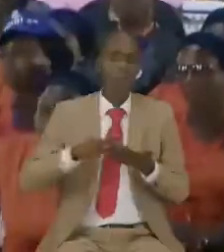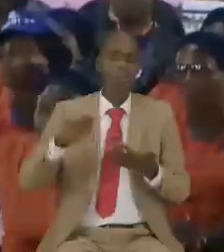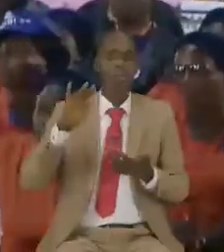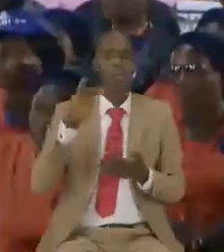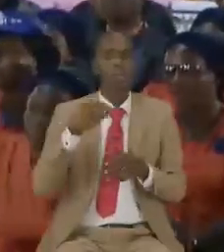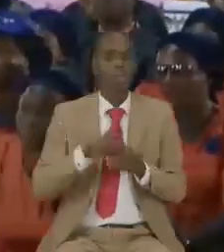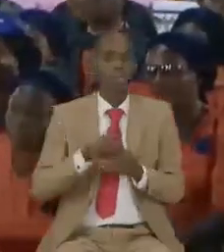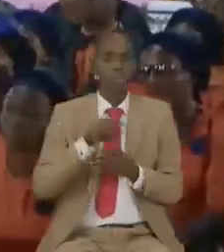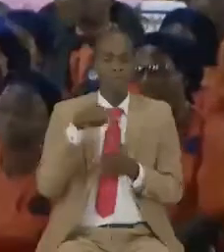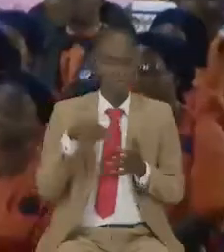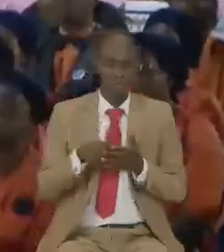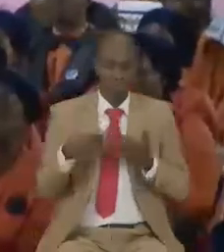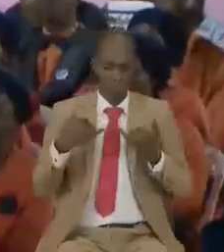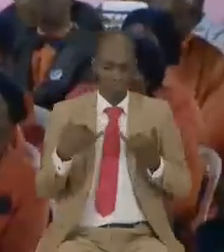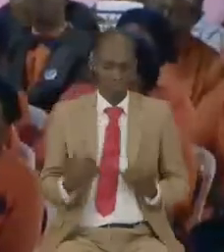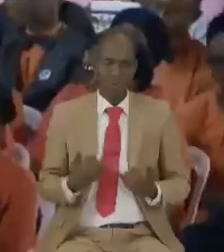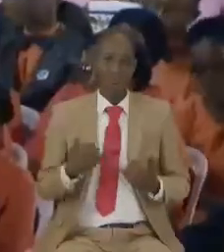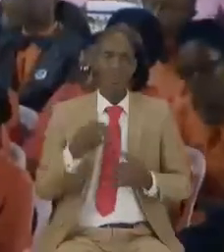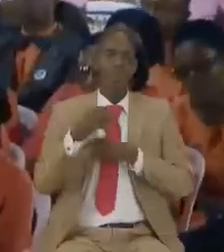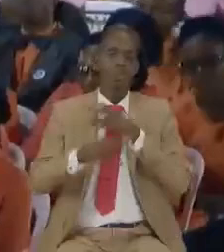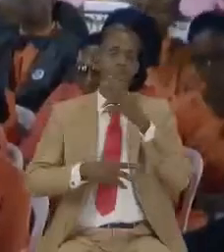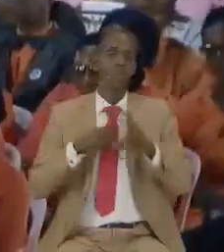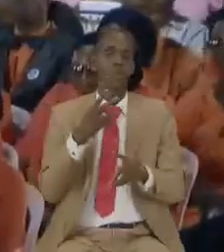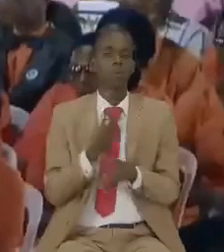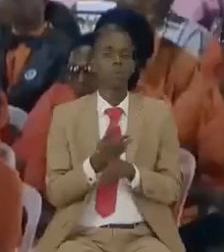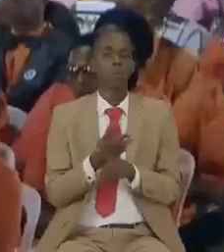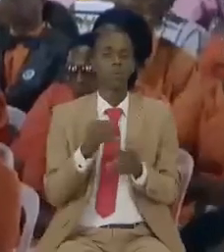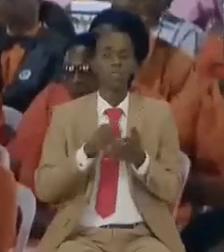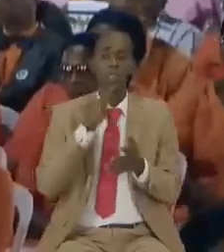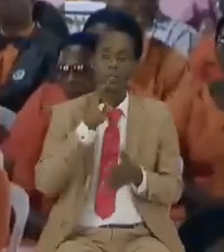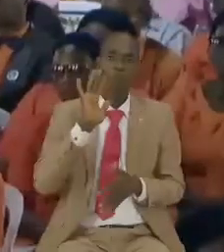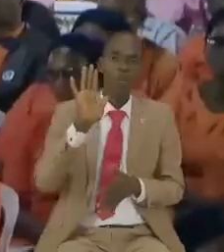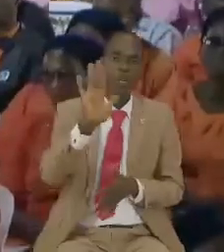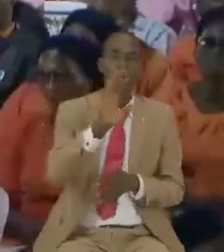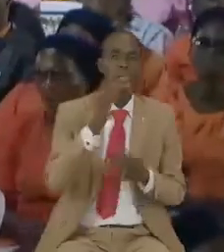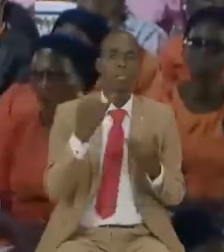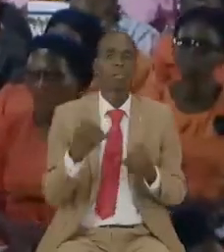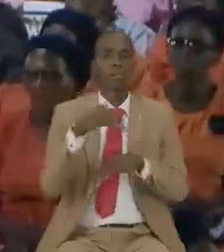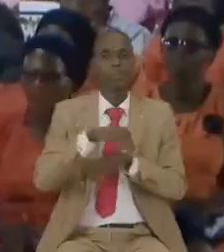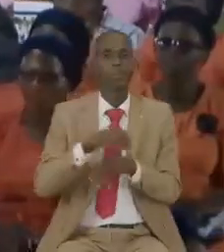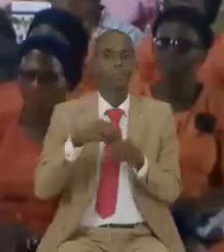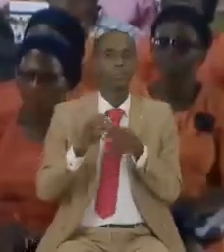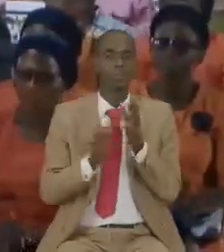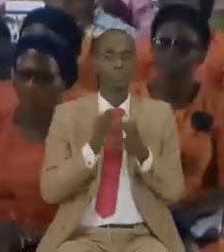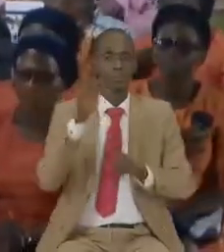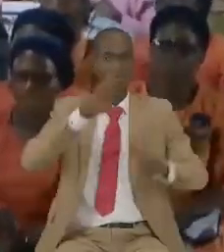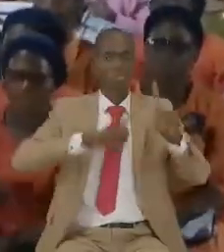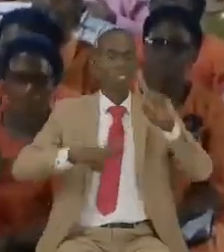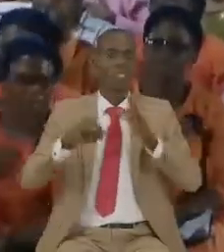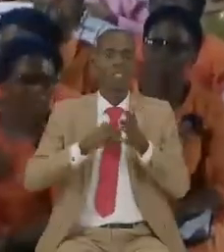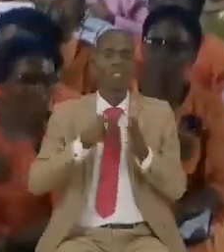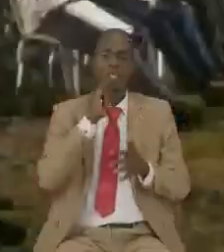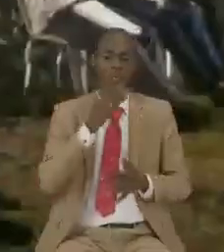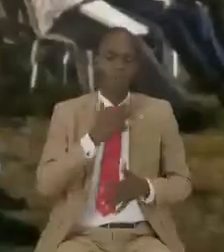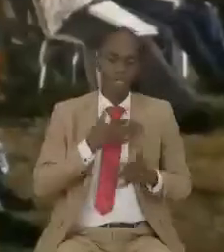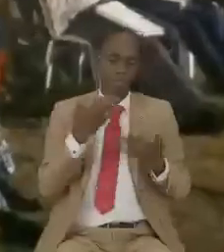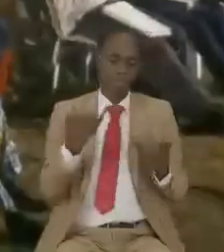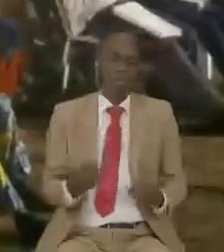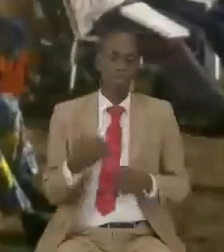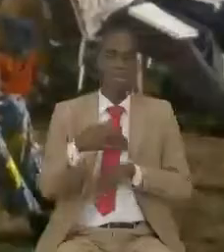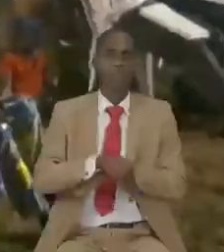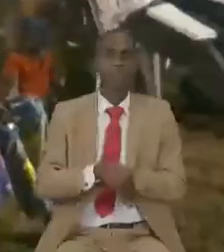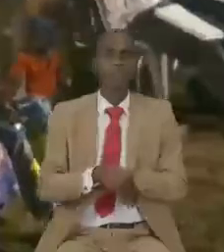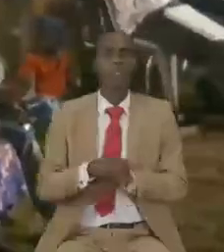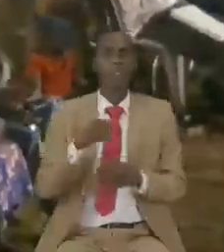this present world. It's yours tonight. Say, it's mine tonight. It's